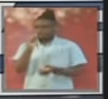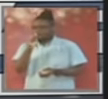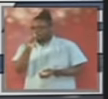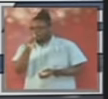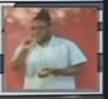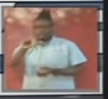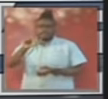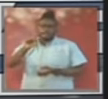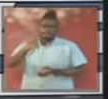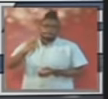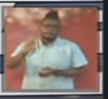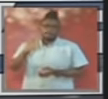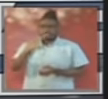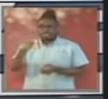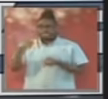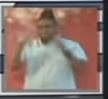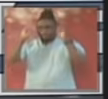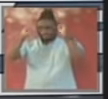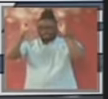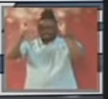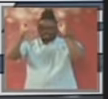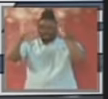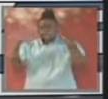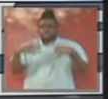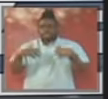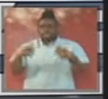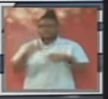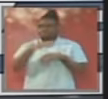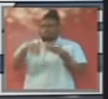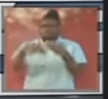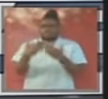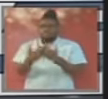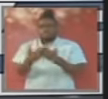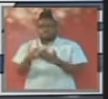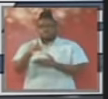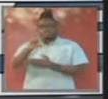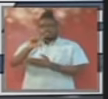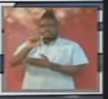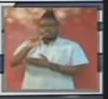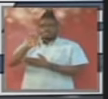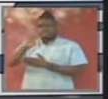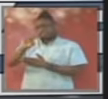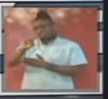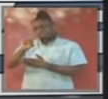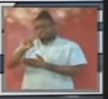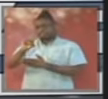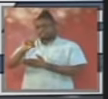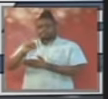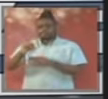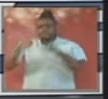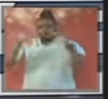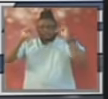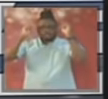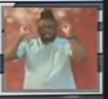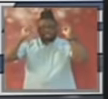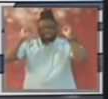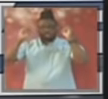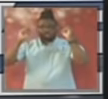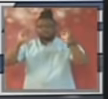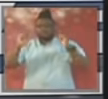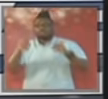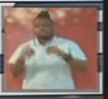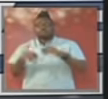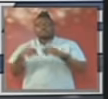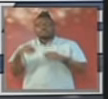and Ministry of Health accredited laboratories, the diplomatic community and the Ministry of Foreign Affairs, persons from the